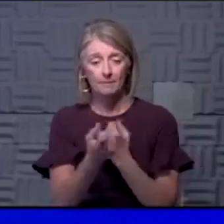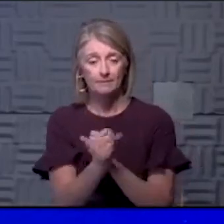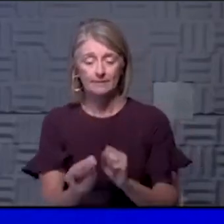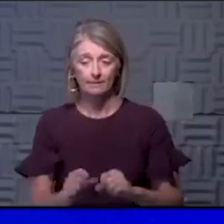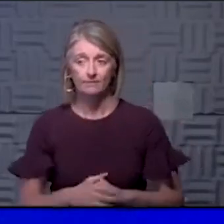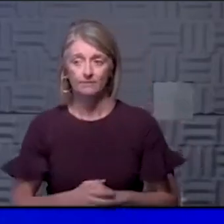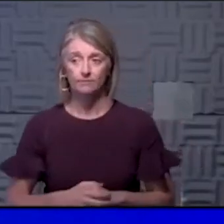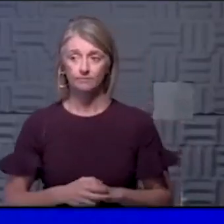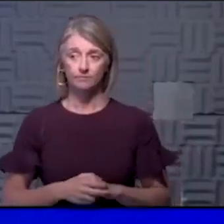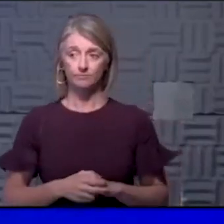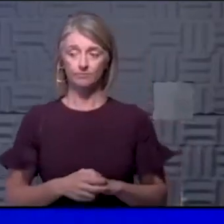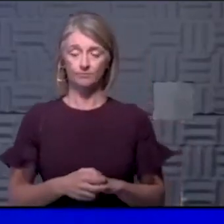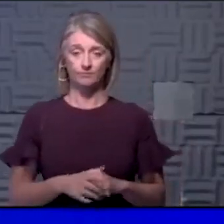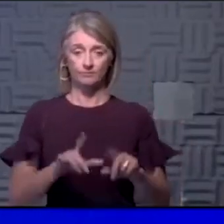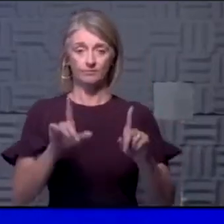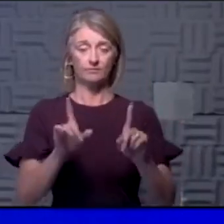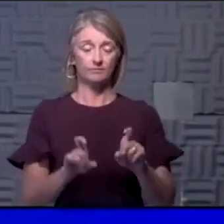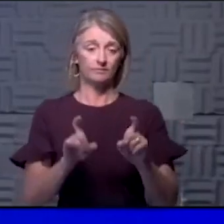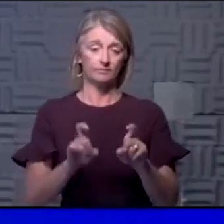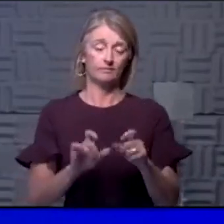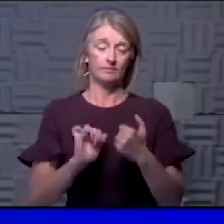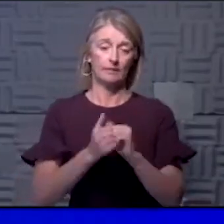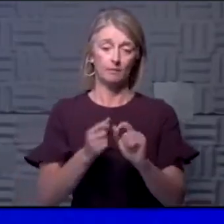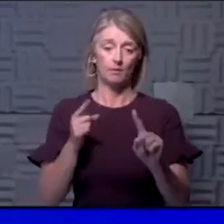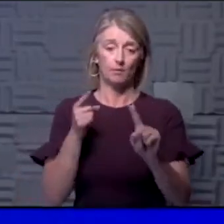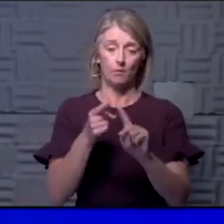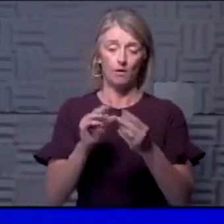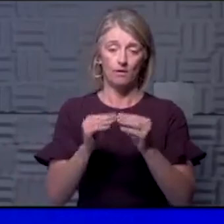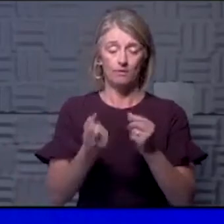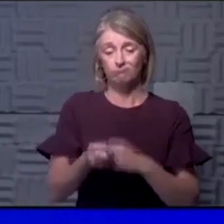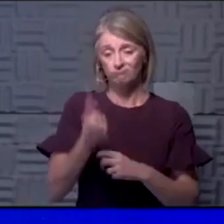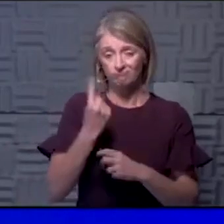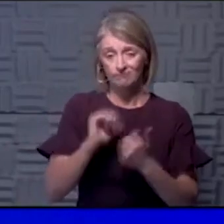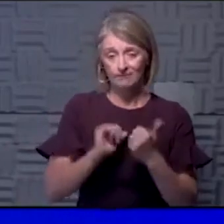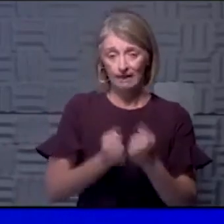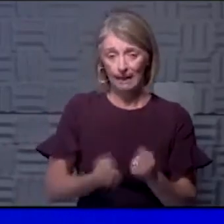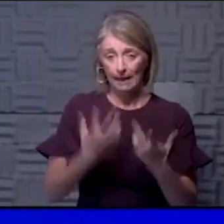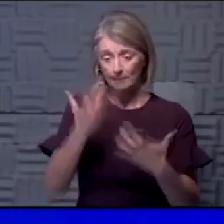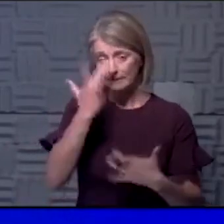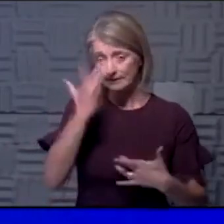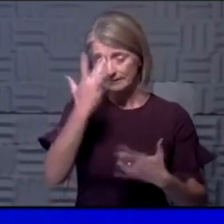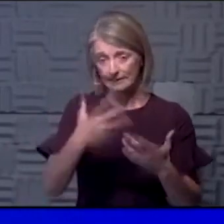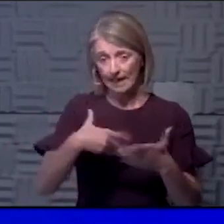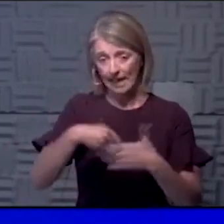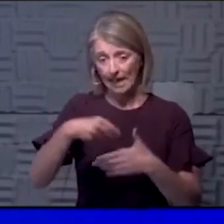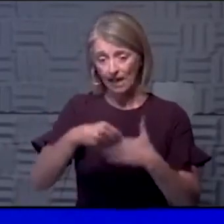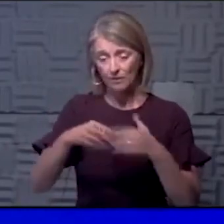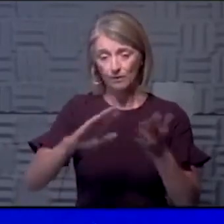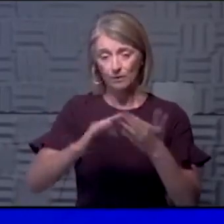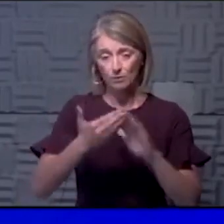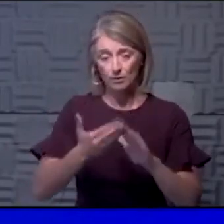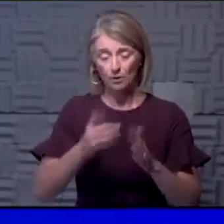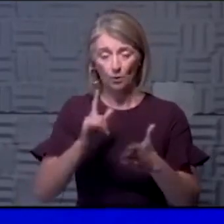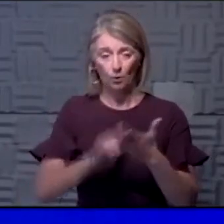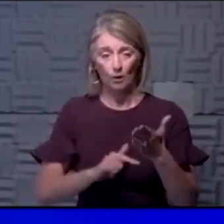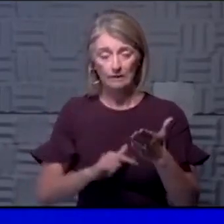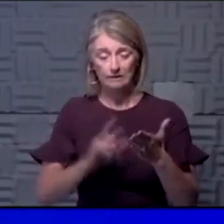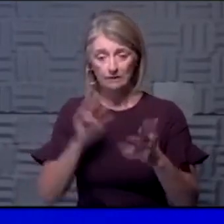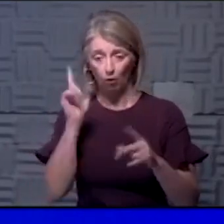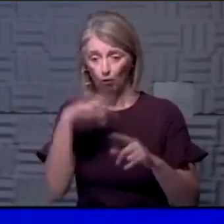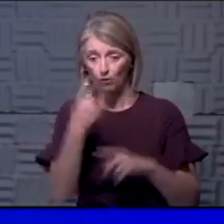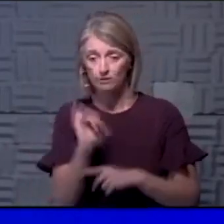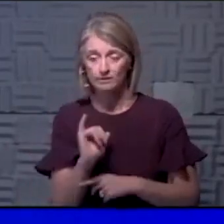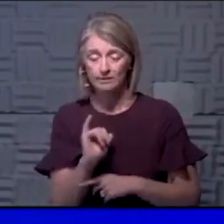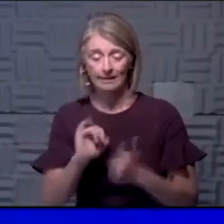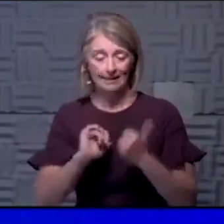think testing is the way to, number one, understand, again, how much disease is out in the community, what is the prevalence,